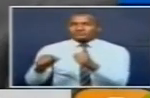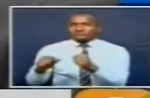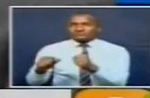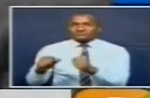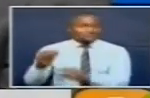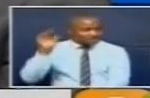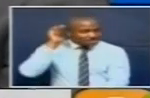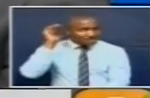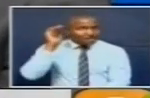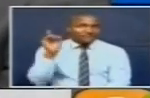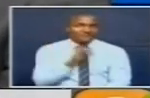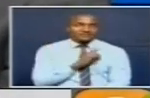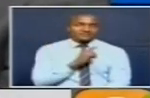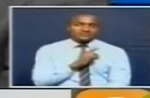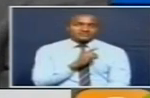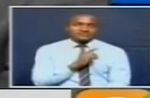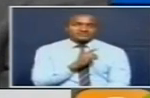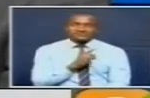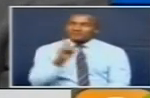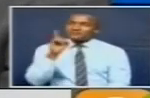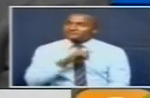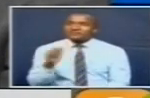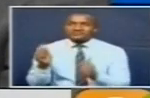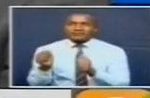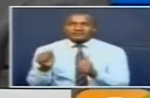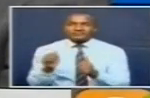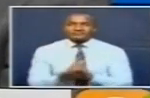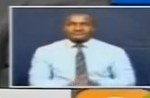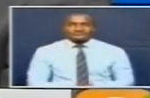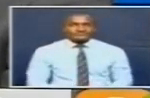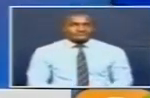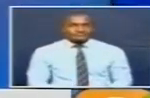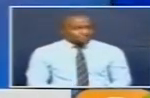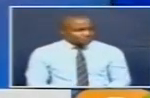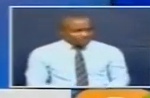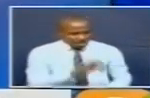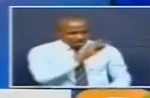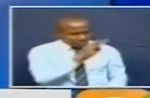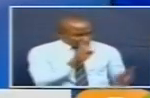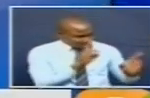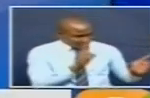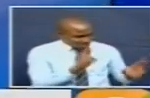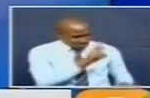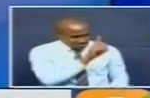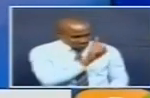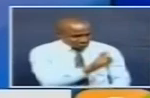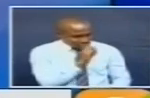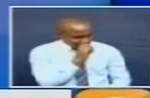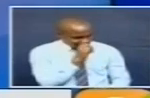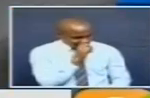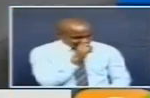cases before. So it's not over until it's over. Okay, finally, how prepared is IBC now for the August